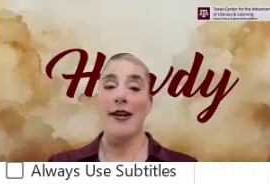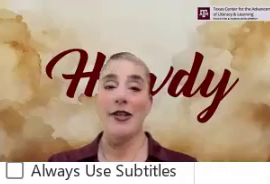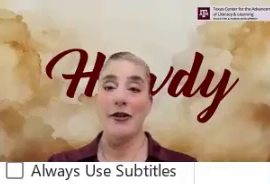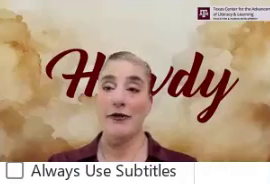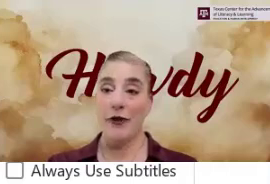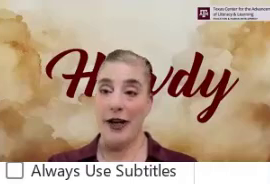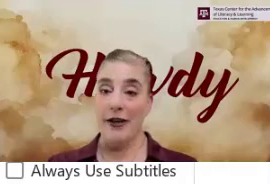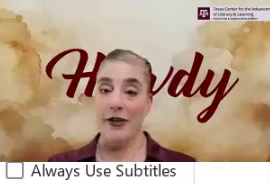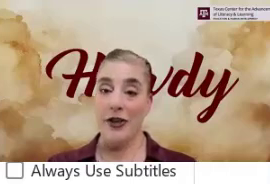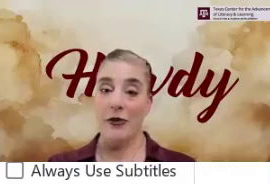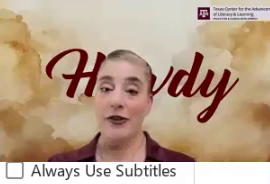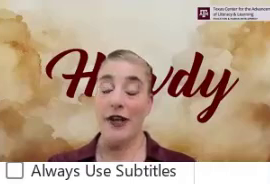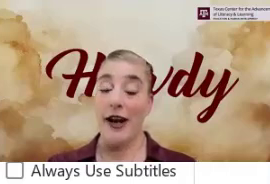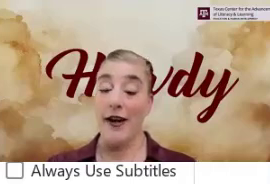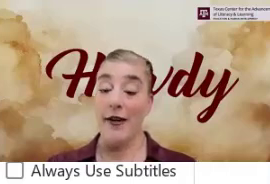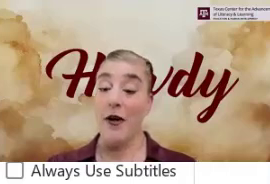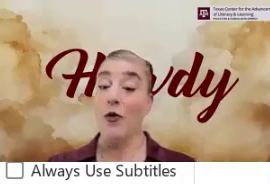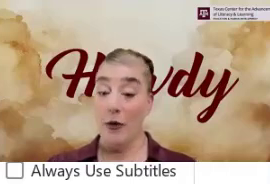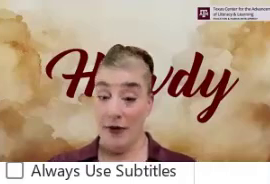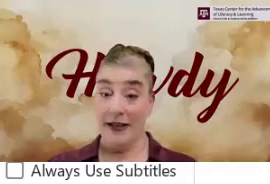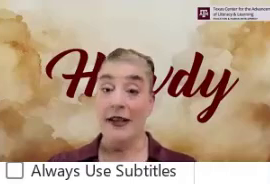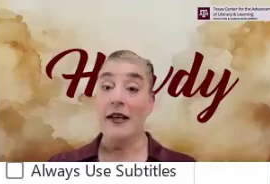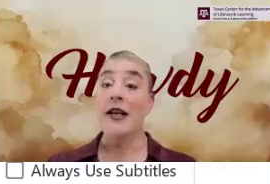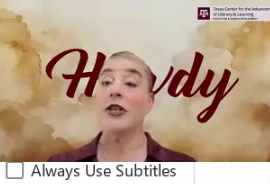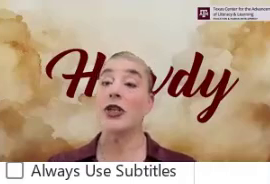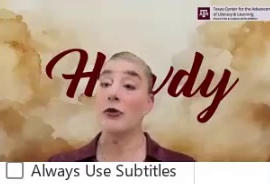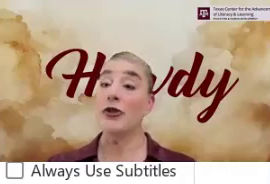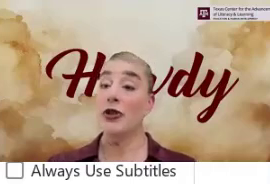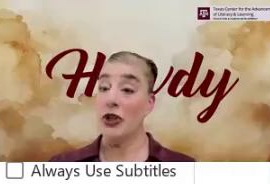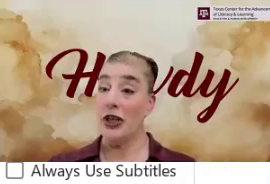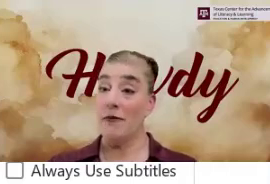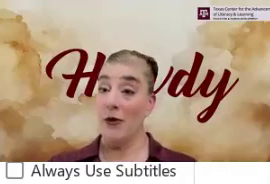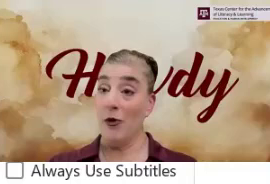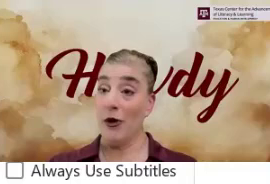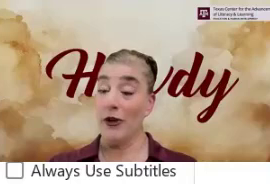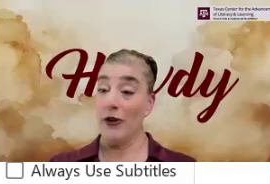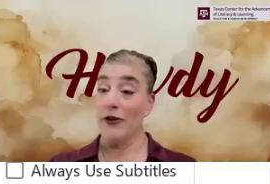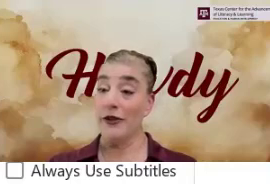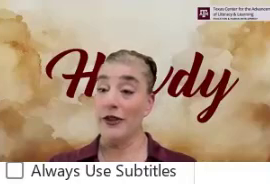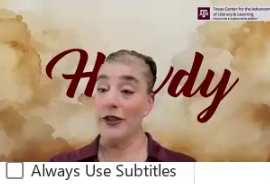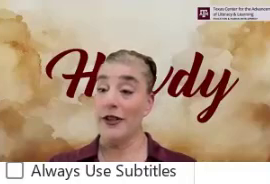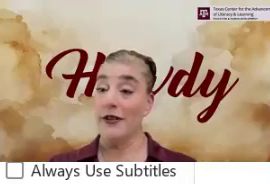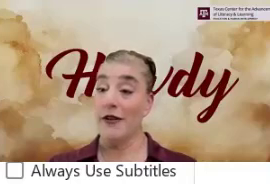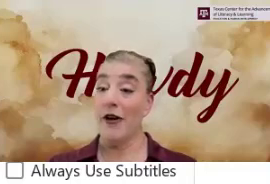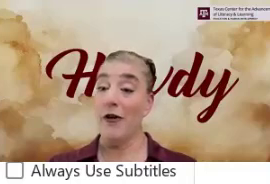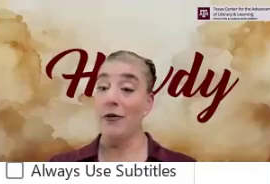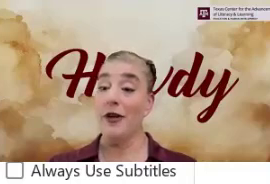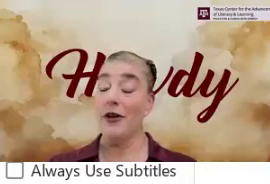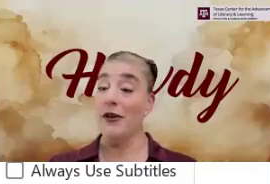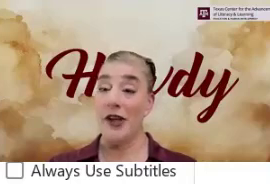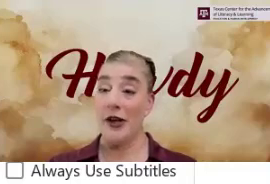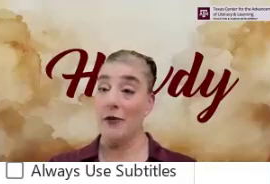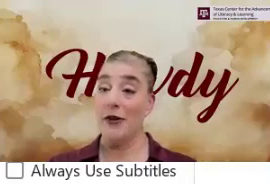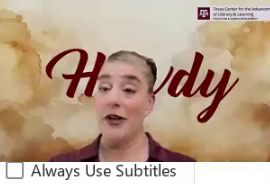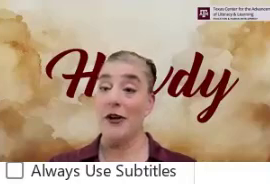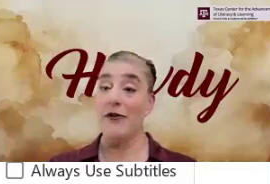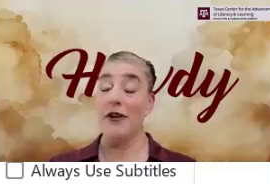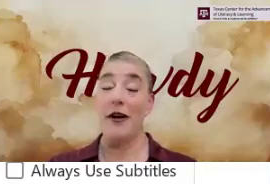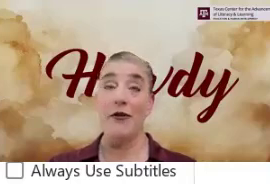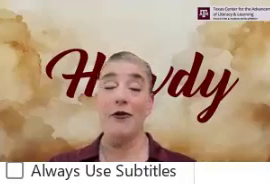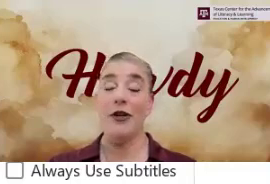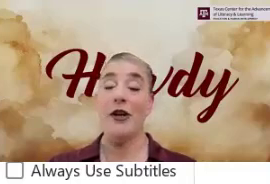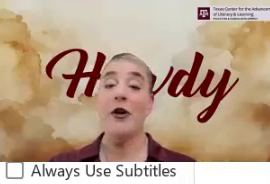ago, I had a dear friend, and she was a woman, and she was a sheet metal worker in